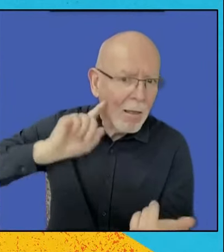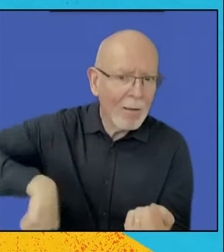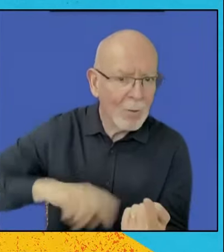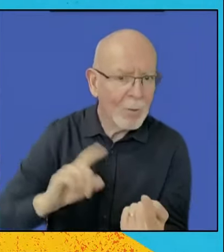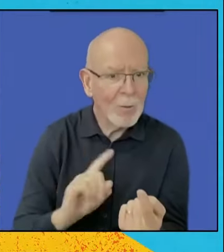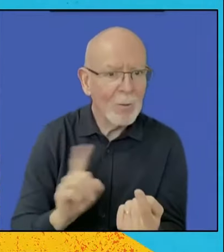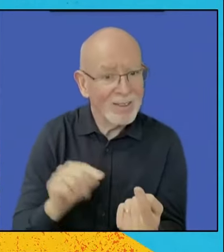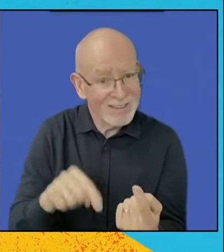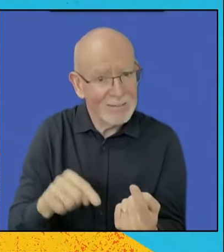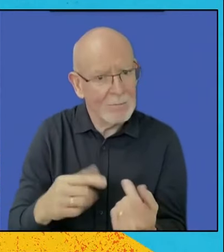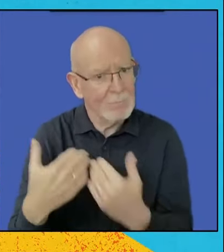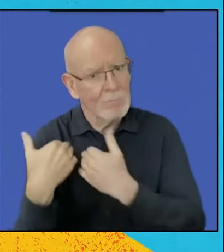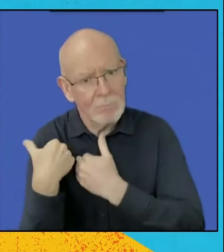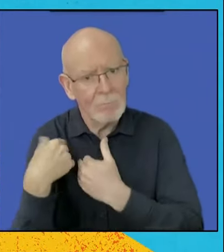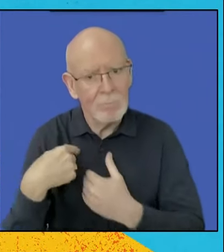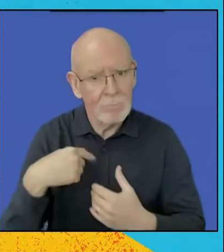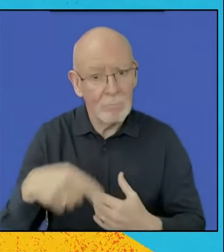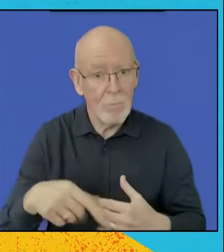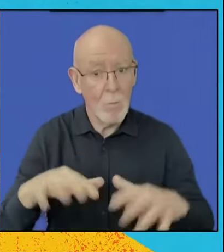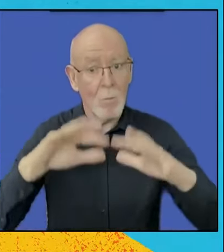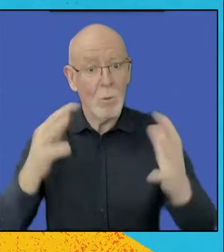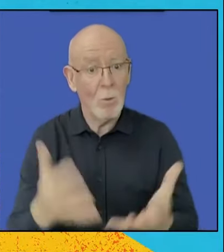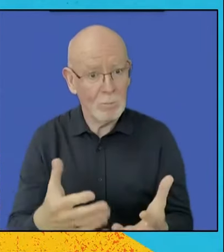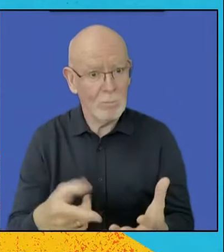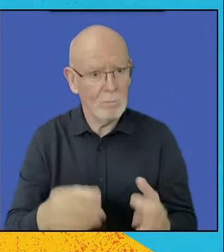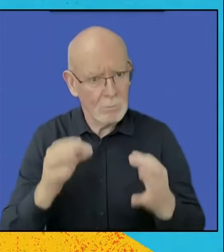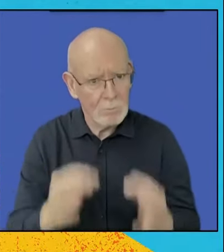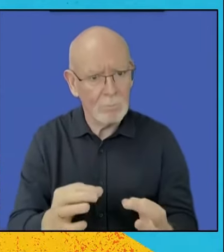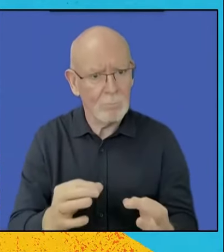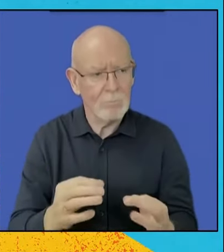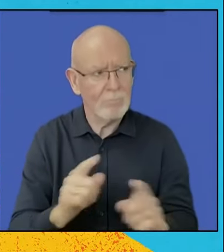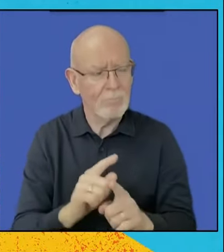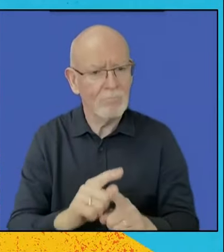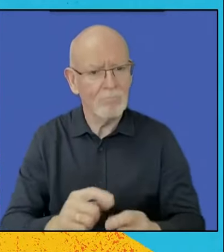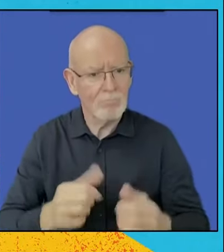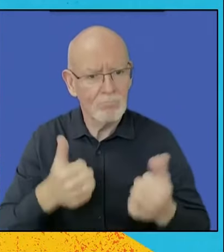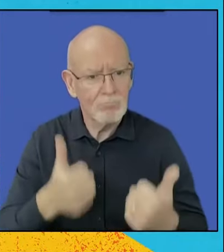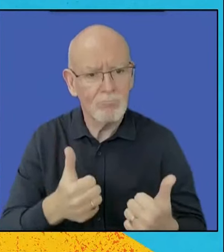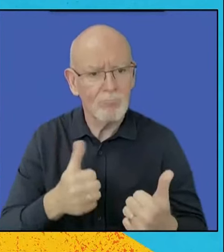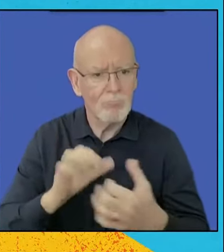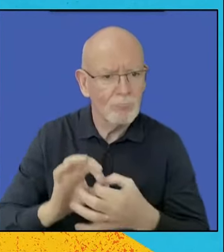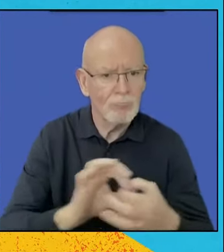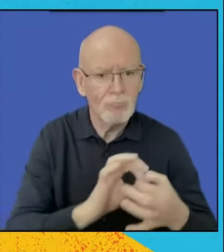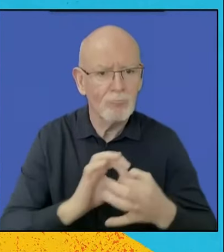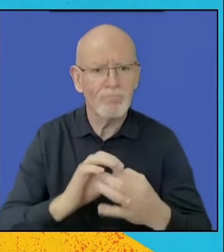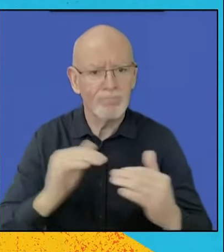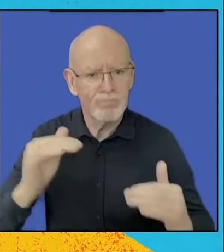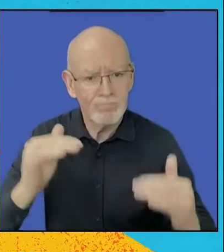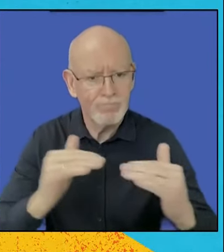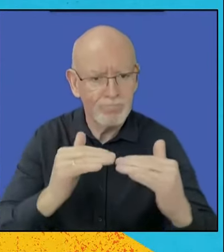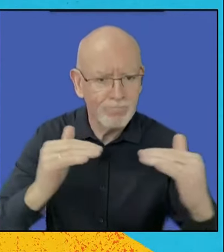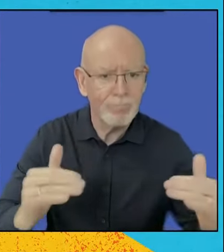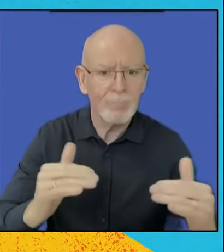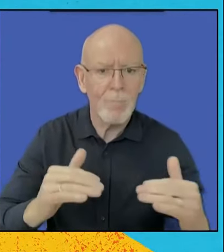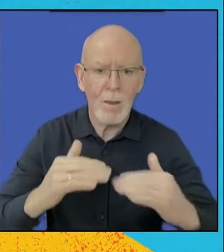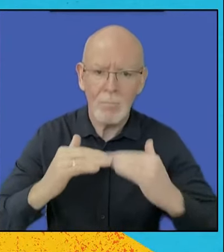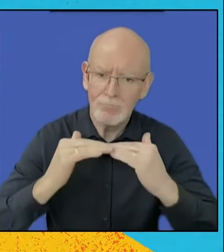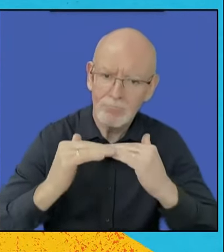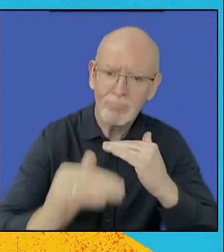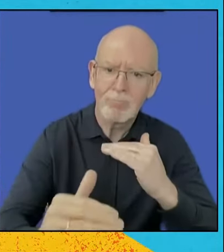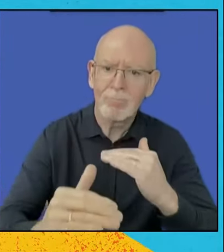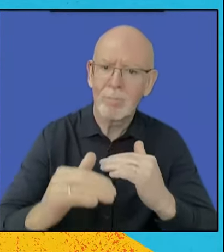ensure that all young people are empowered to reach their full potential, that they all have access to